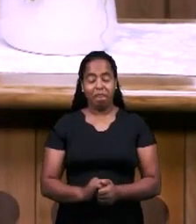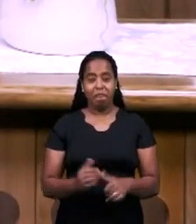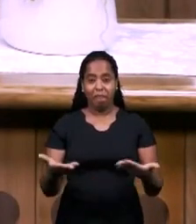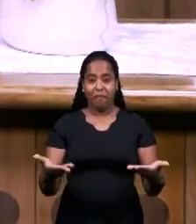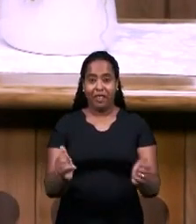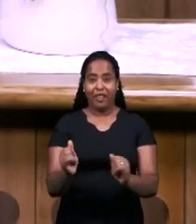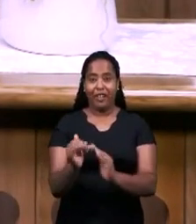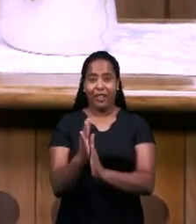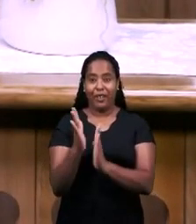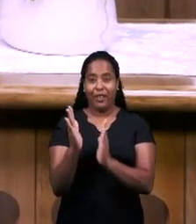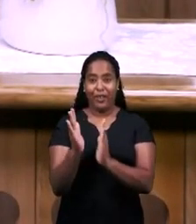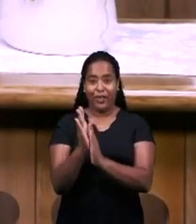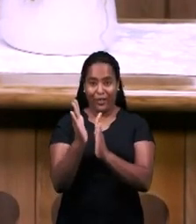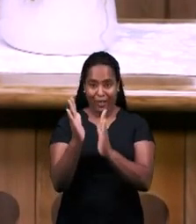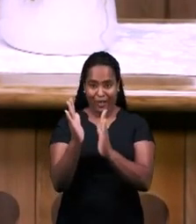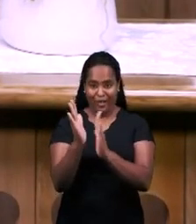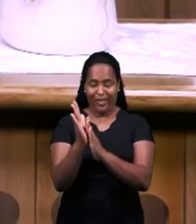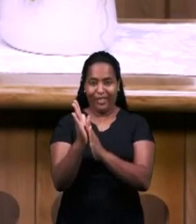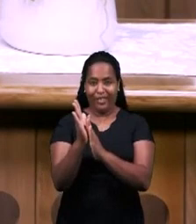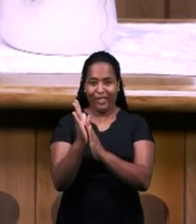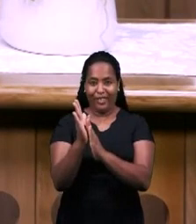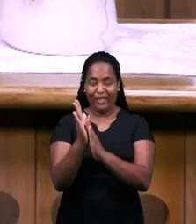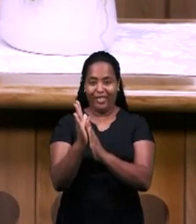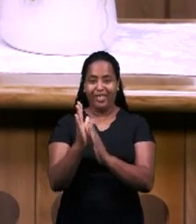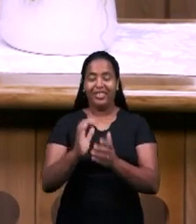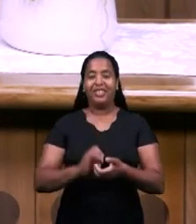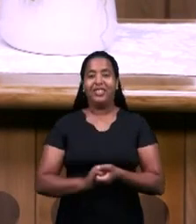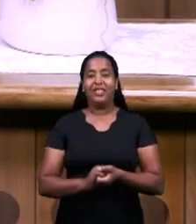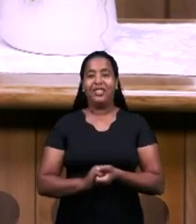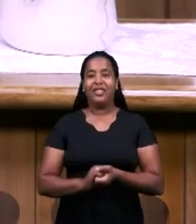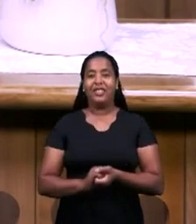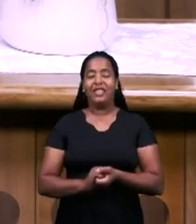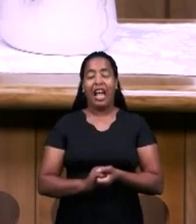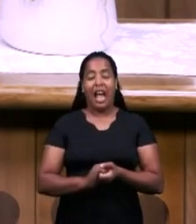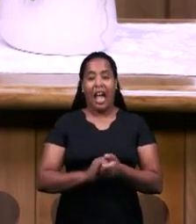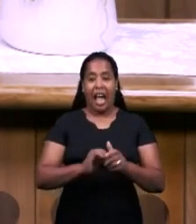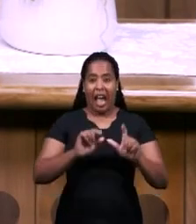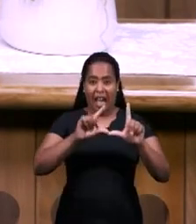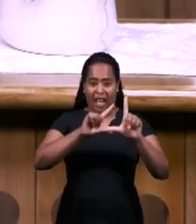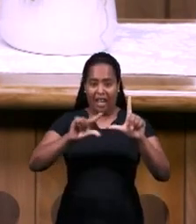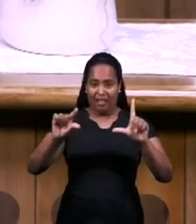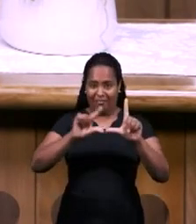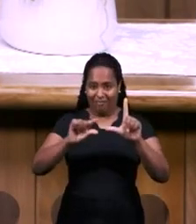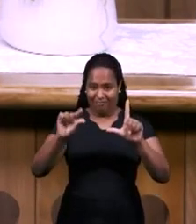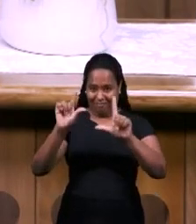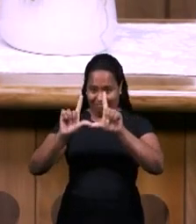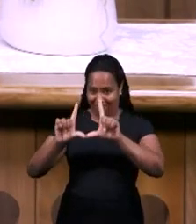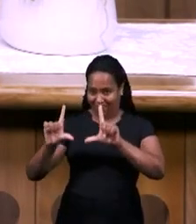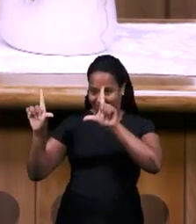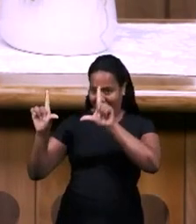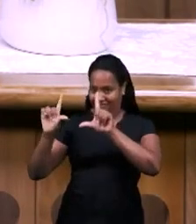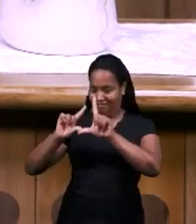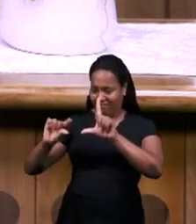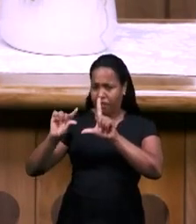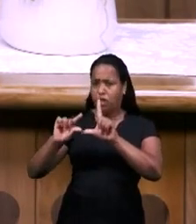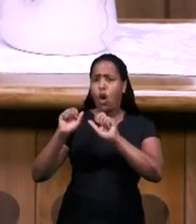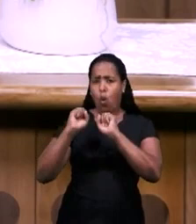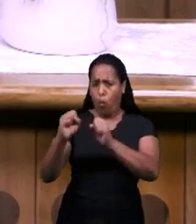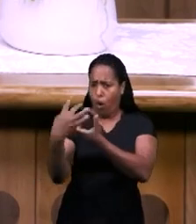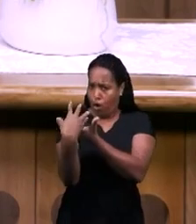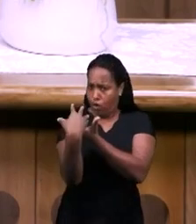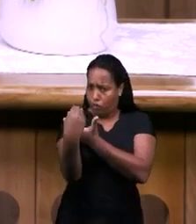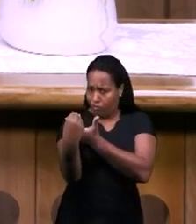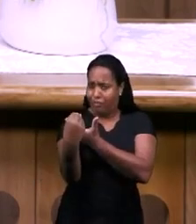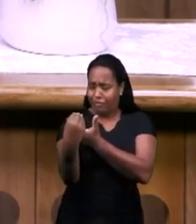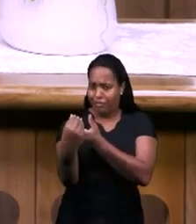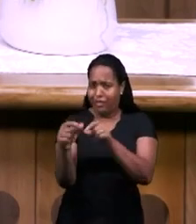Lord at this moment. We'll be singing a song. The lyrics of the word of the song will be on the screen.